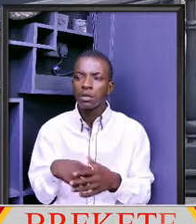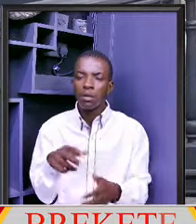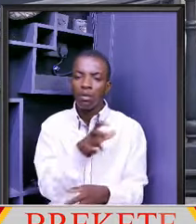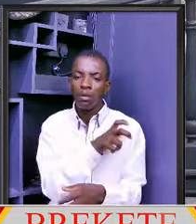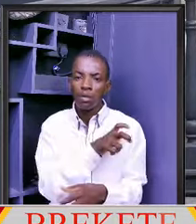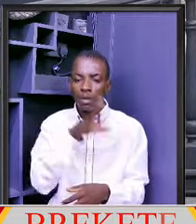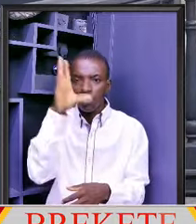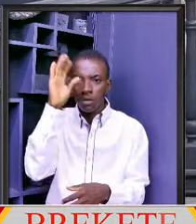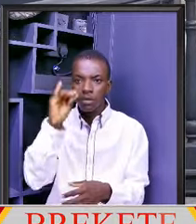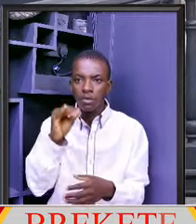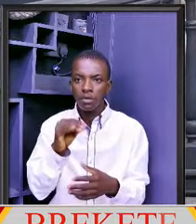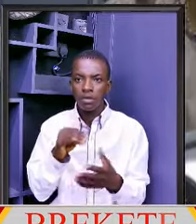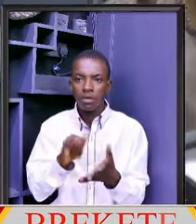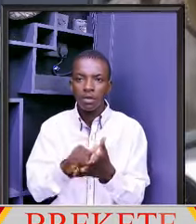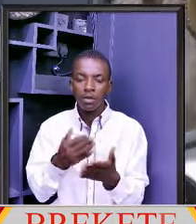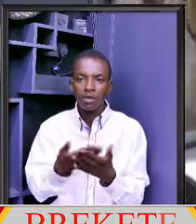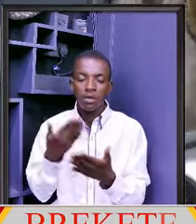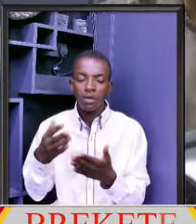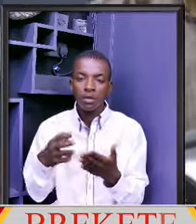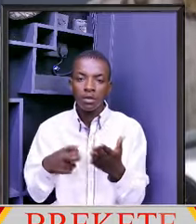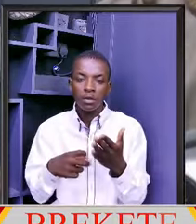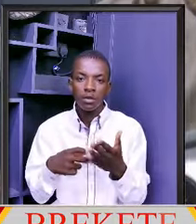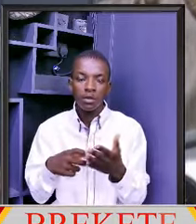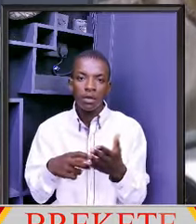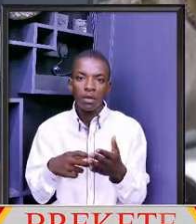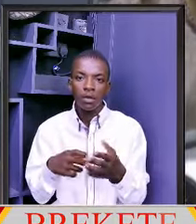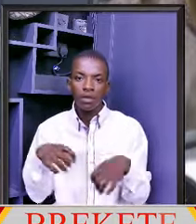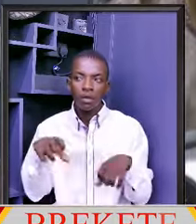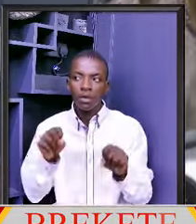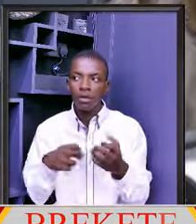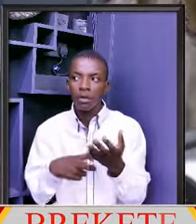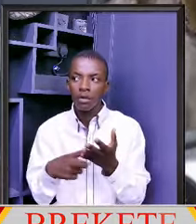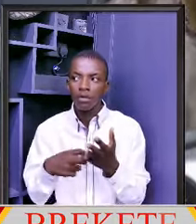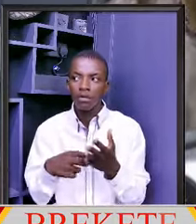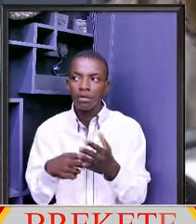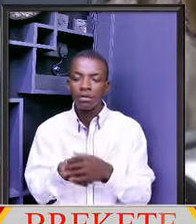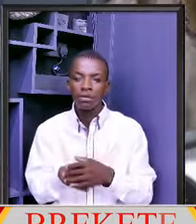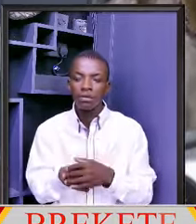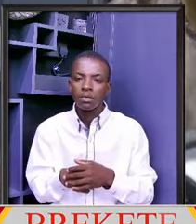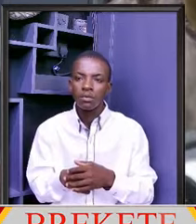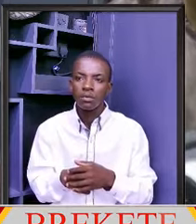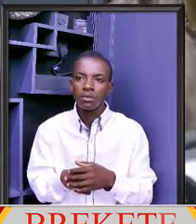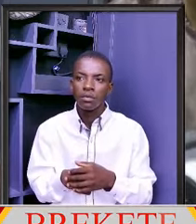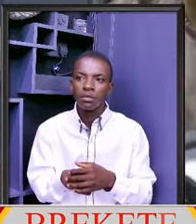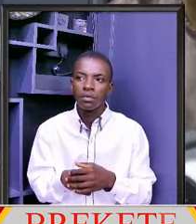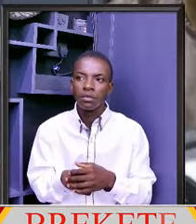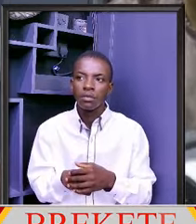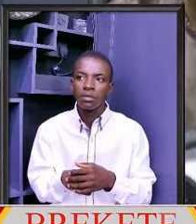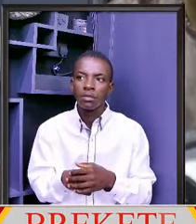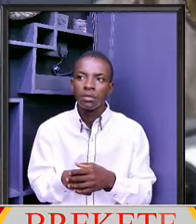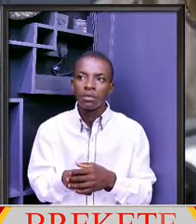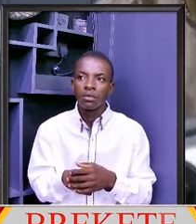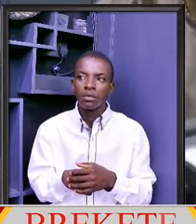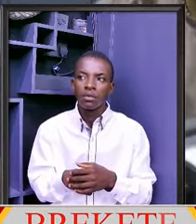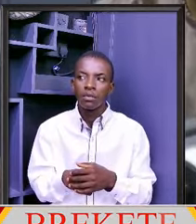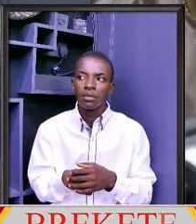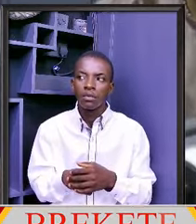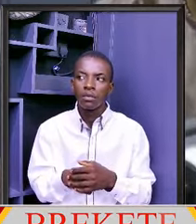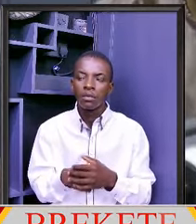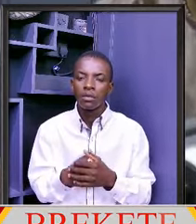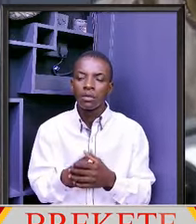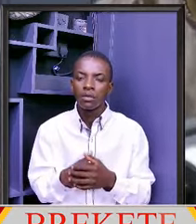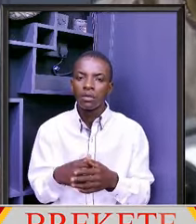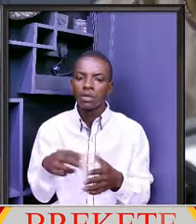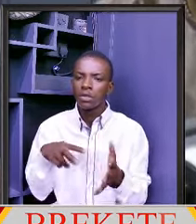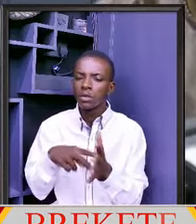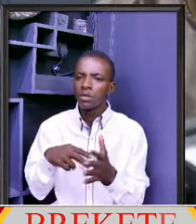policeman that is selling a Akomoran ticket. A policeman. A serving policeman. A serving policeman. Don't go by name. Selling a Akomoran ticket.